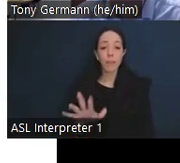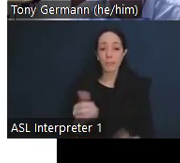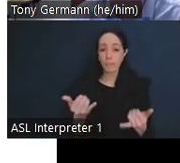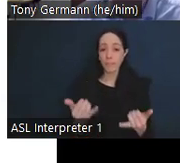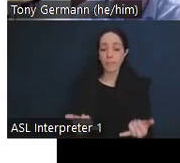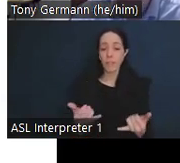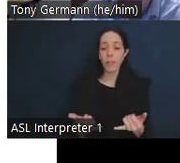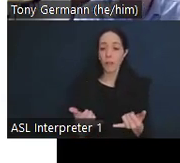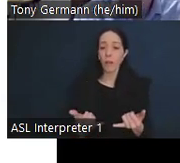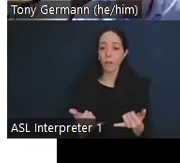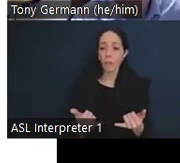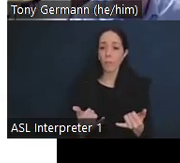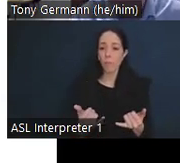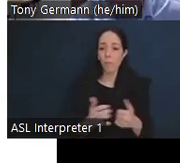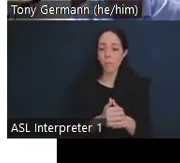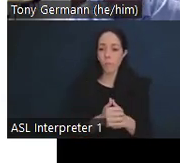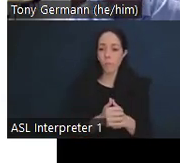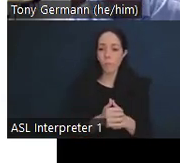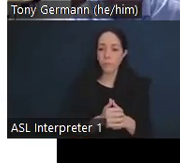questions,